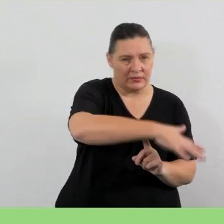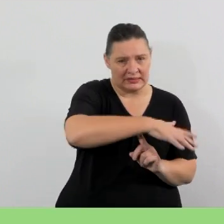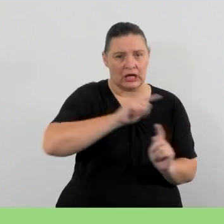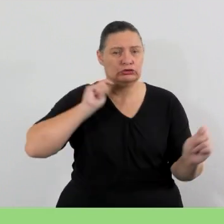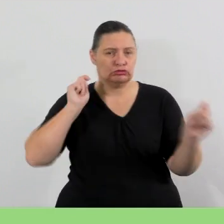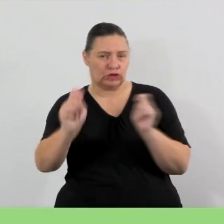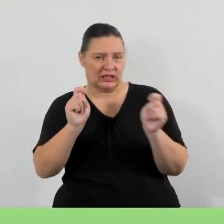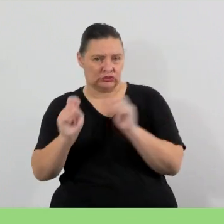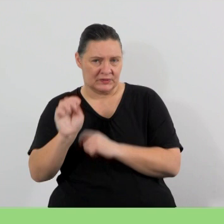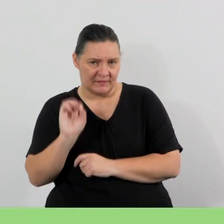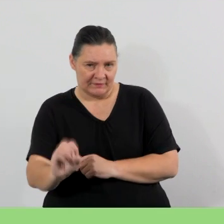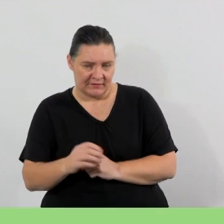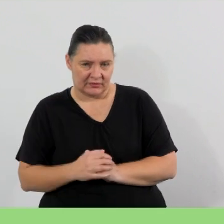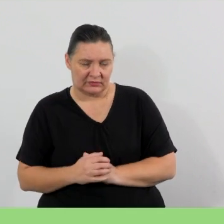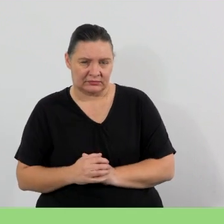environment